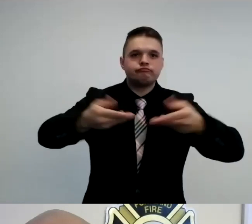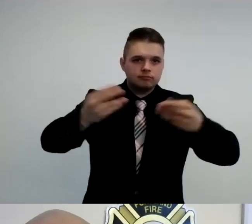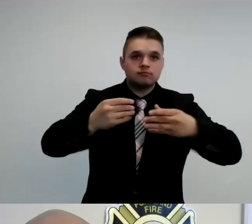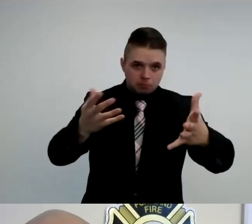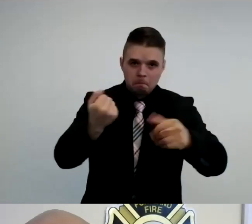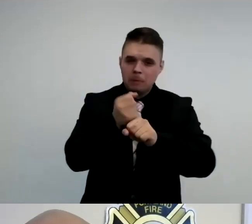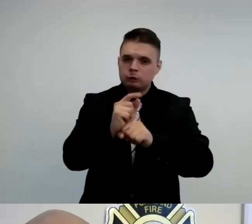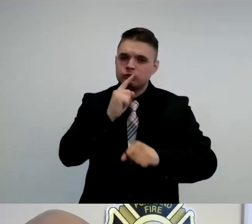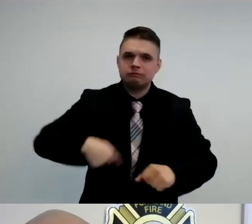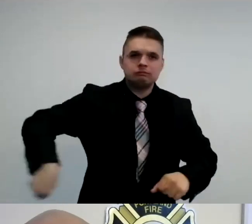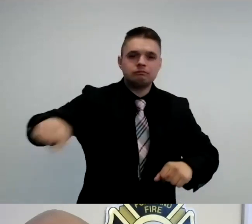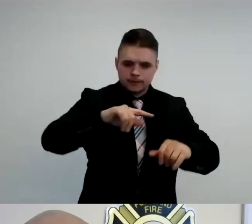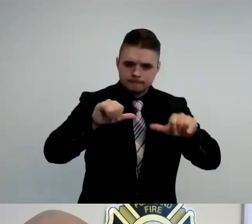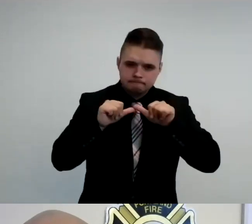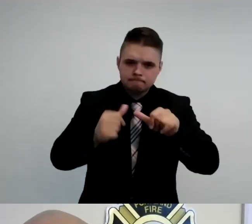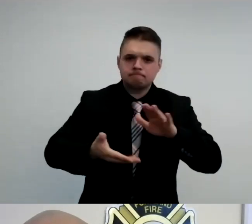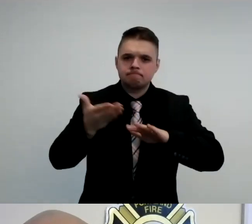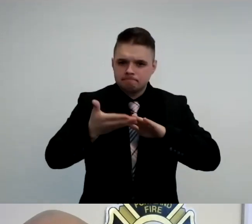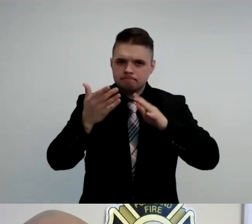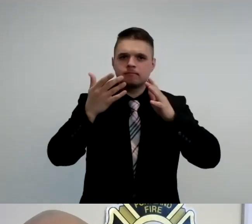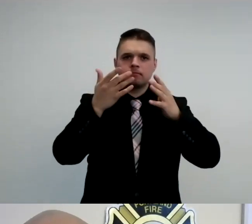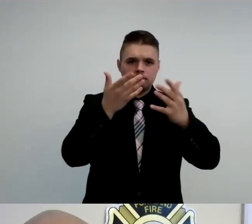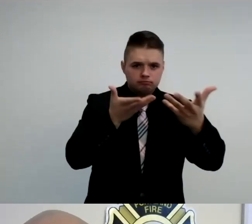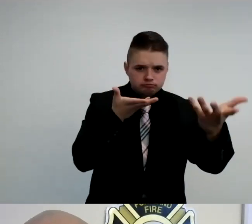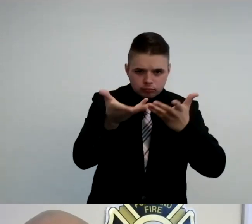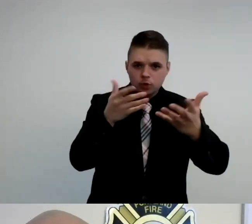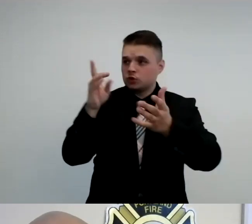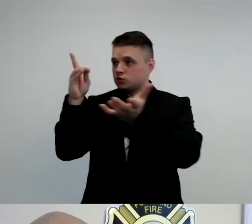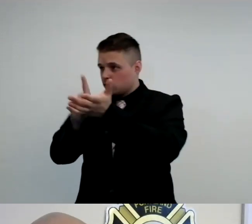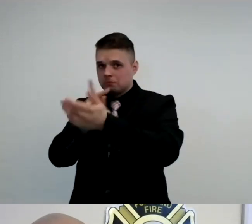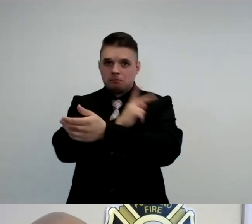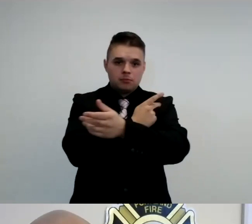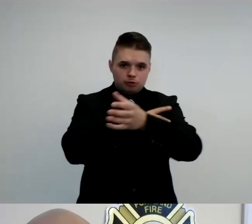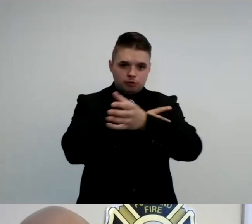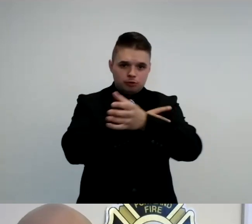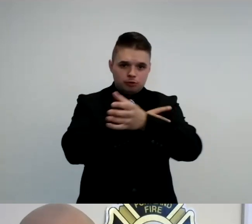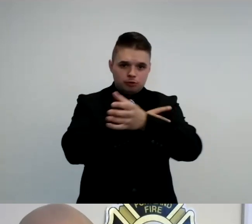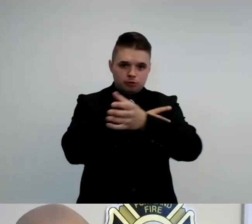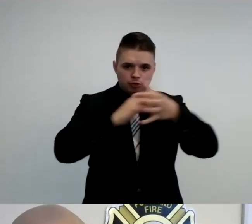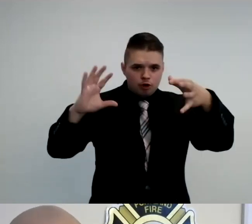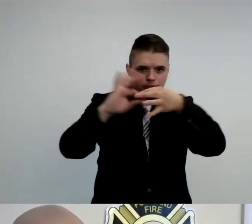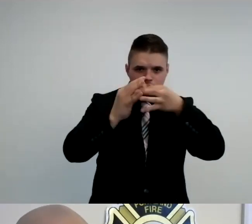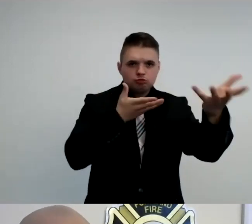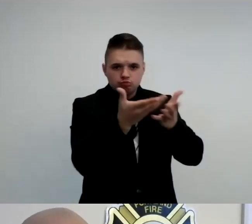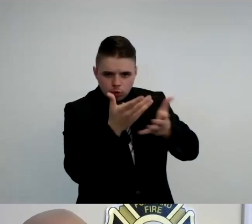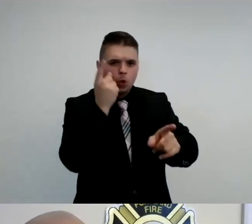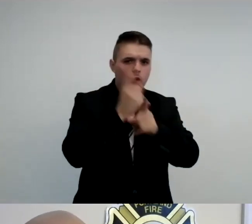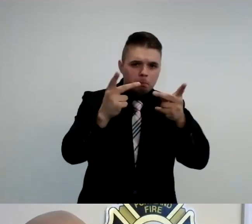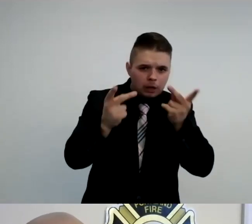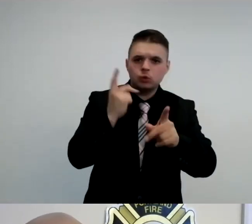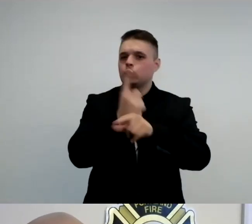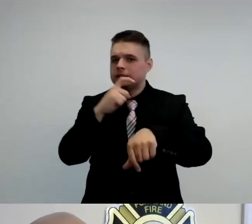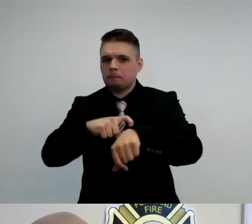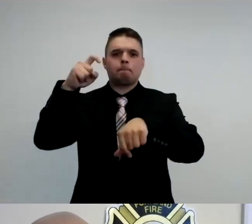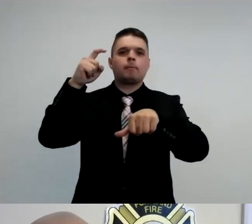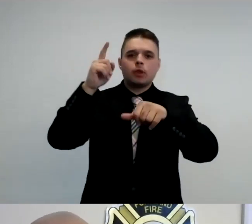our planning, and to make sure that, again, that people get the right care at the right place at the right time. So this is an important tool. I